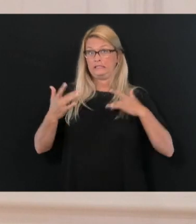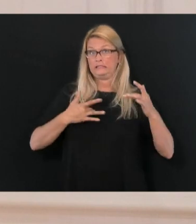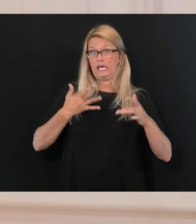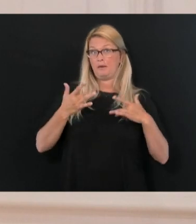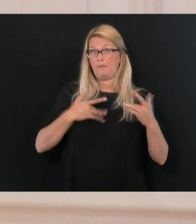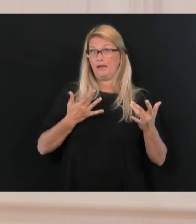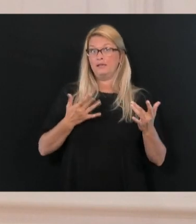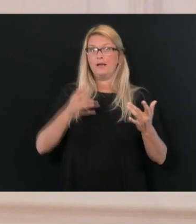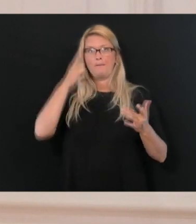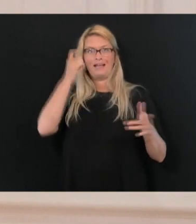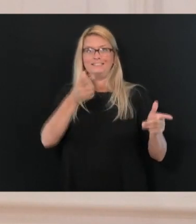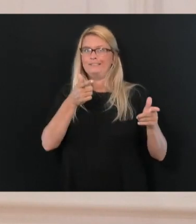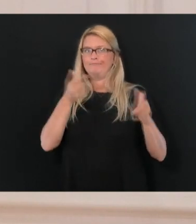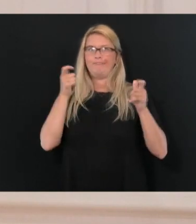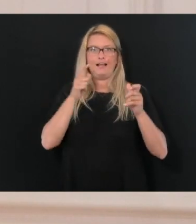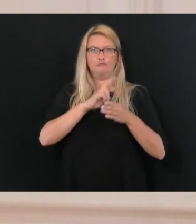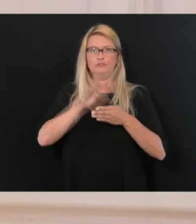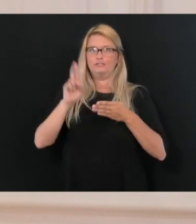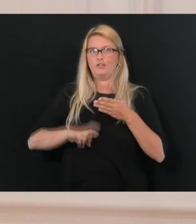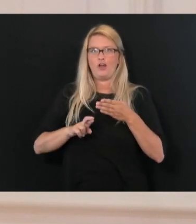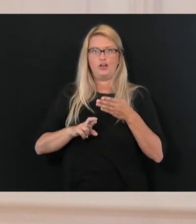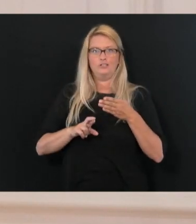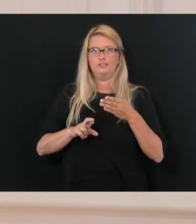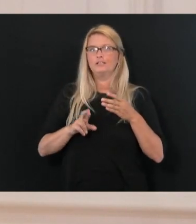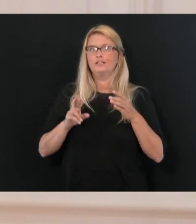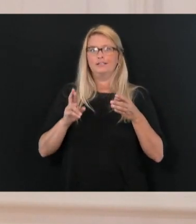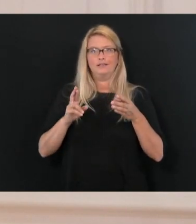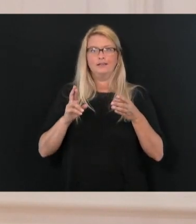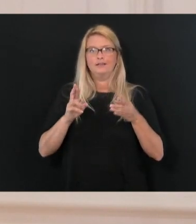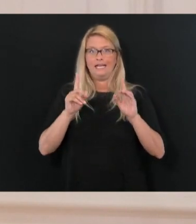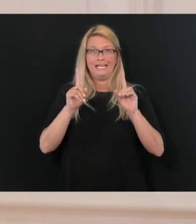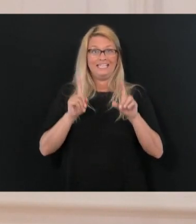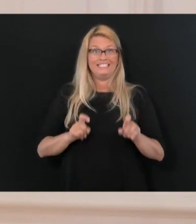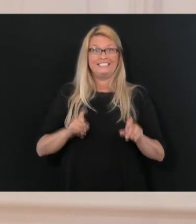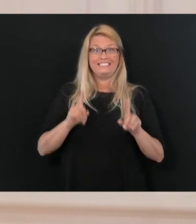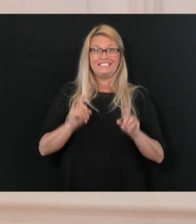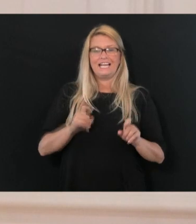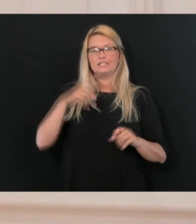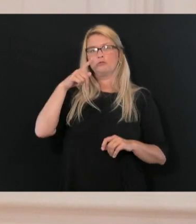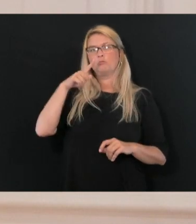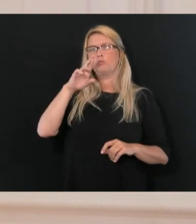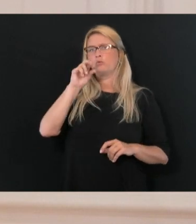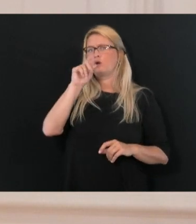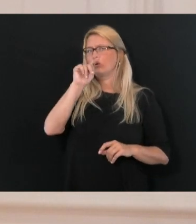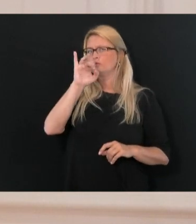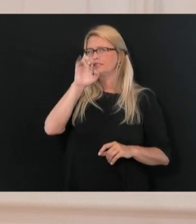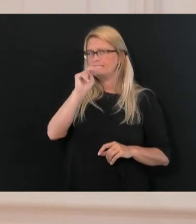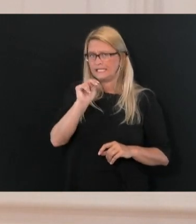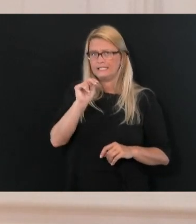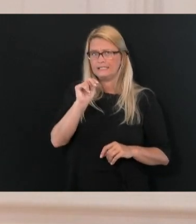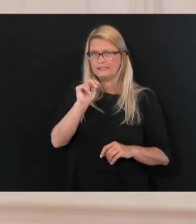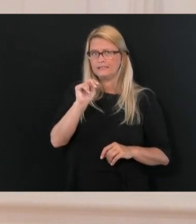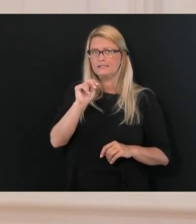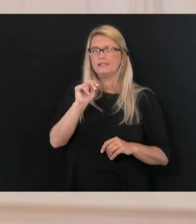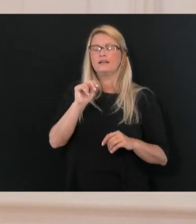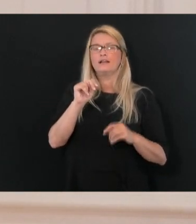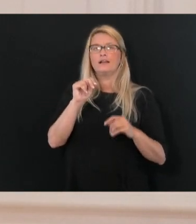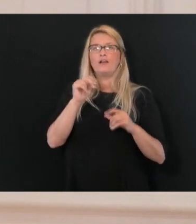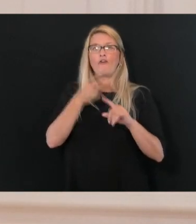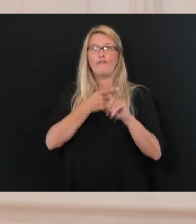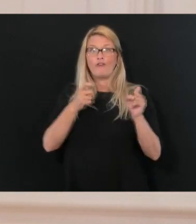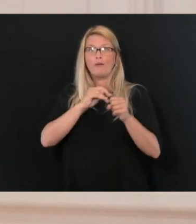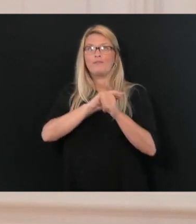very rapid and it tests directly the sort of the proteins, not the genetic material from the virus, but the proteins on the